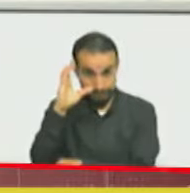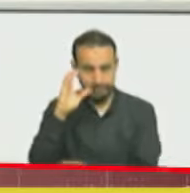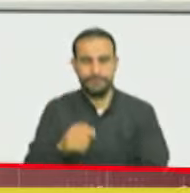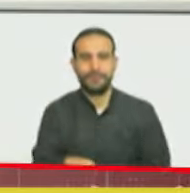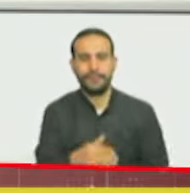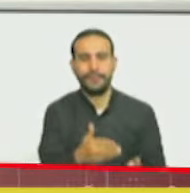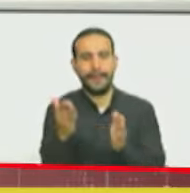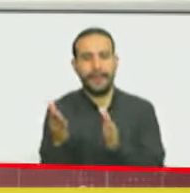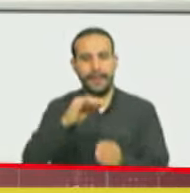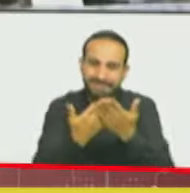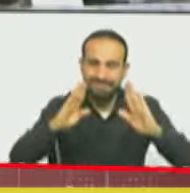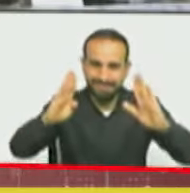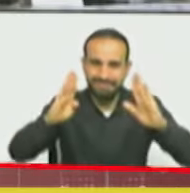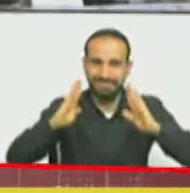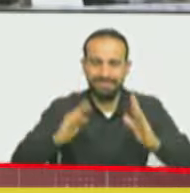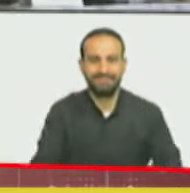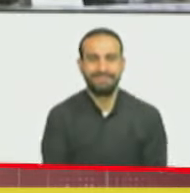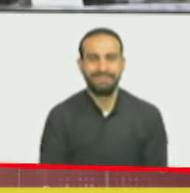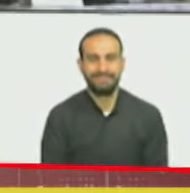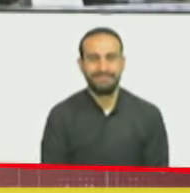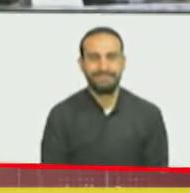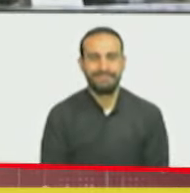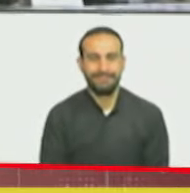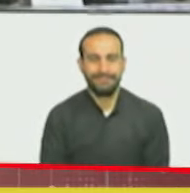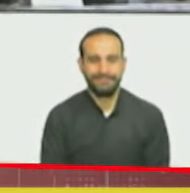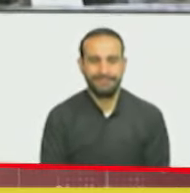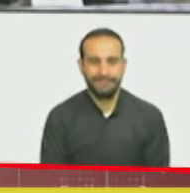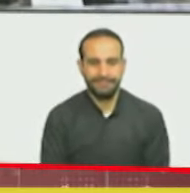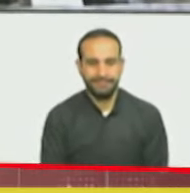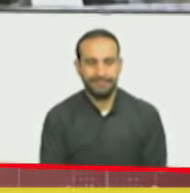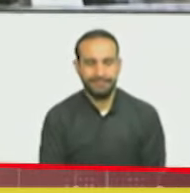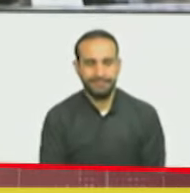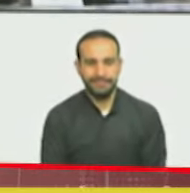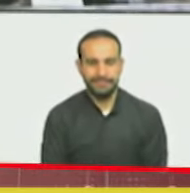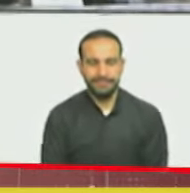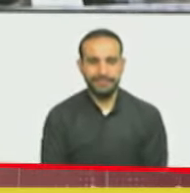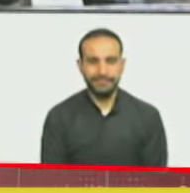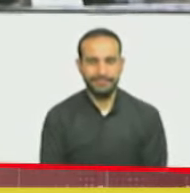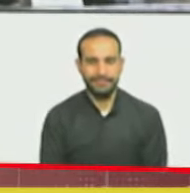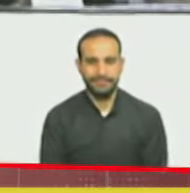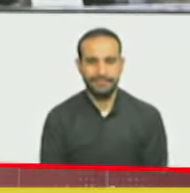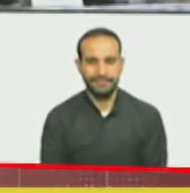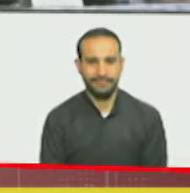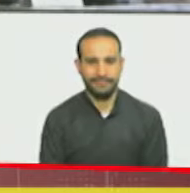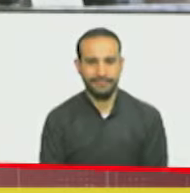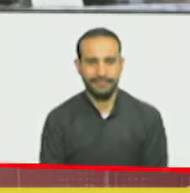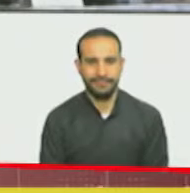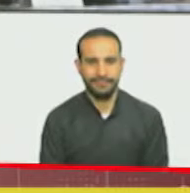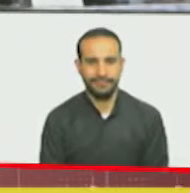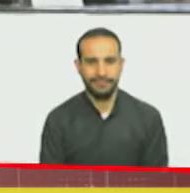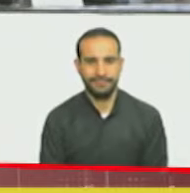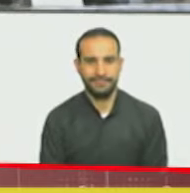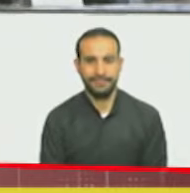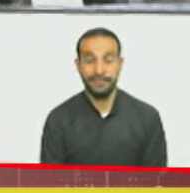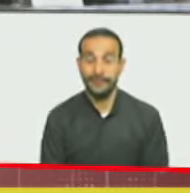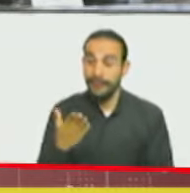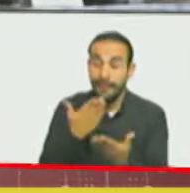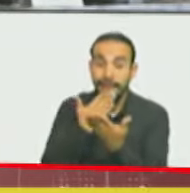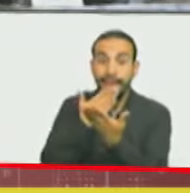the inequality gap in the region, countries of Latin America and the Caribbean, what